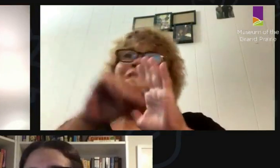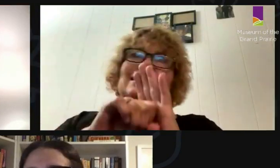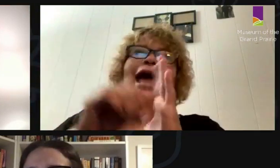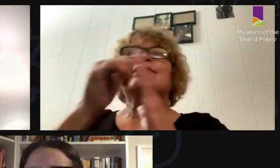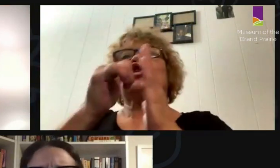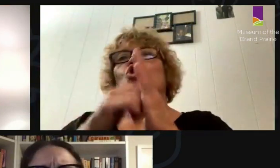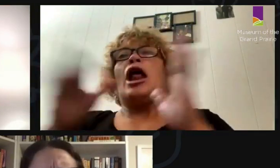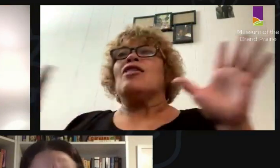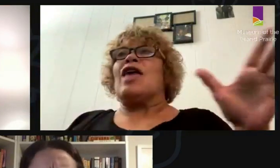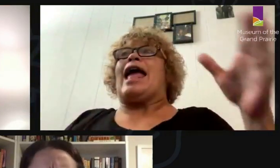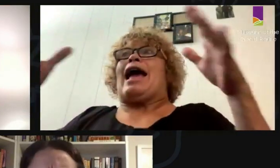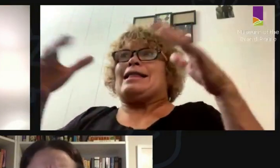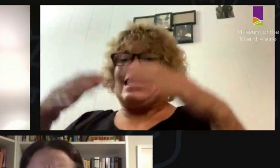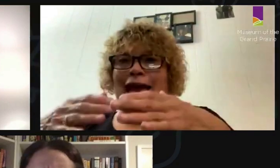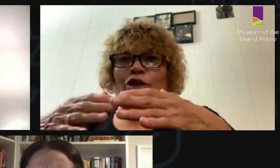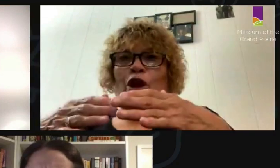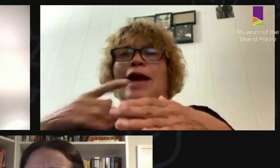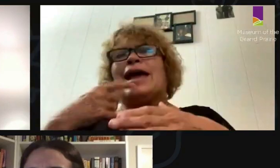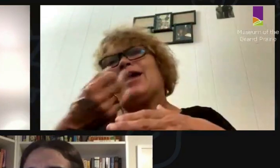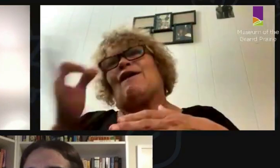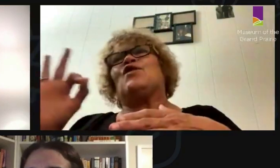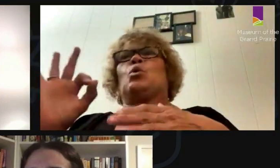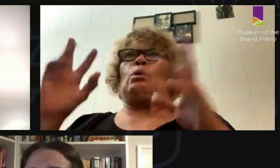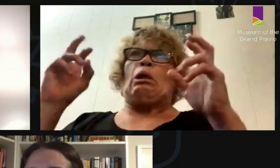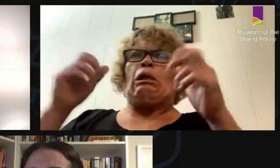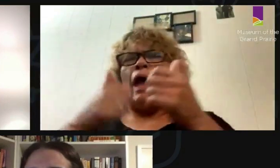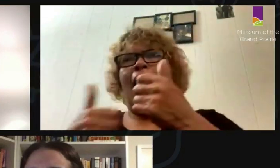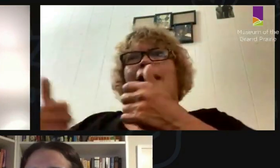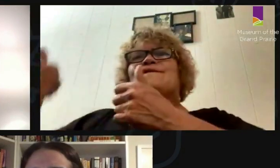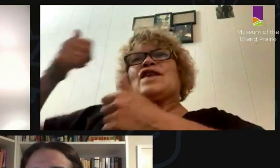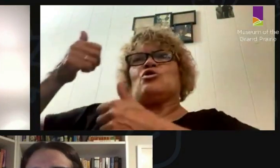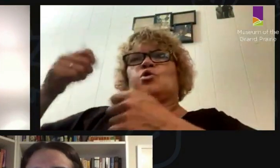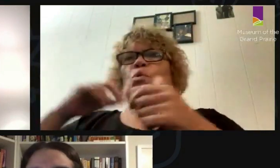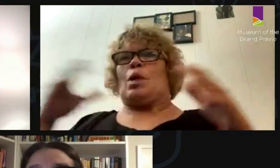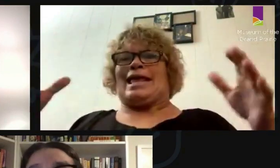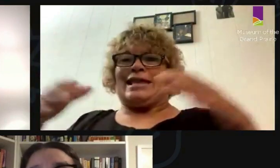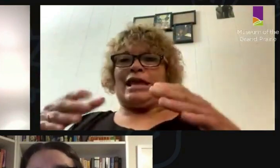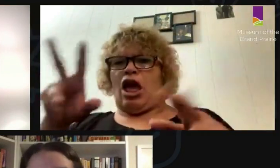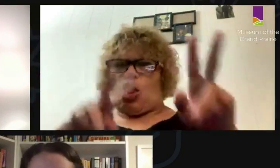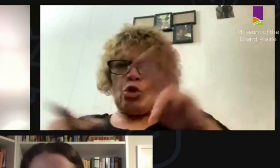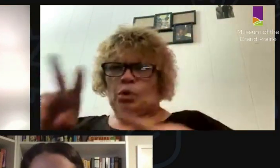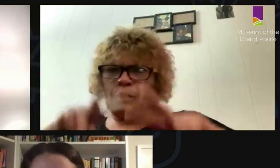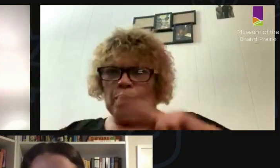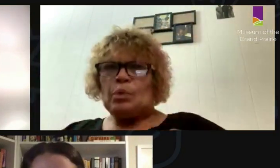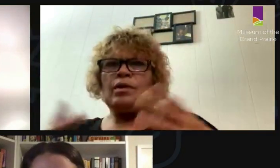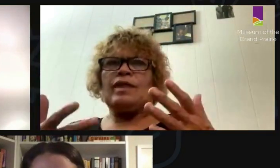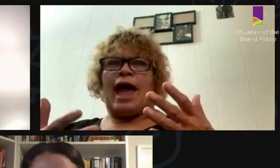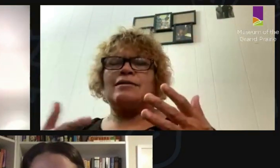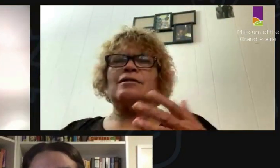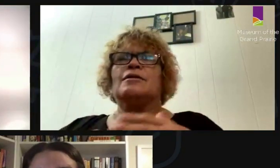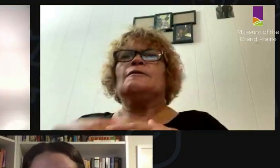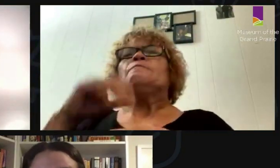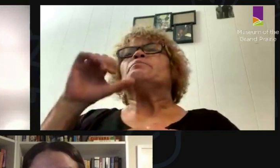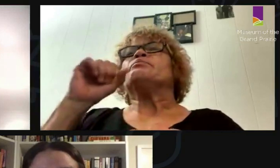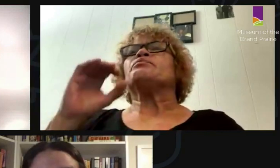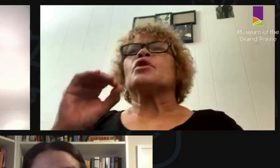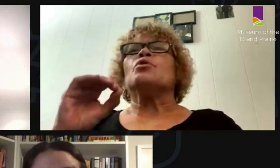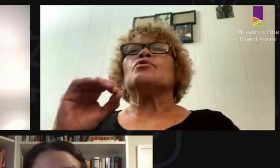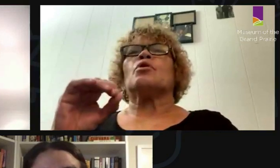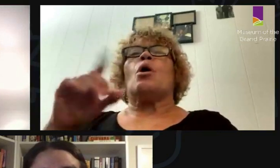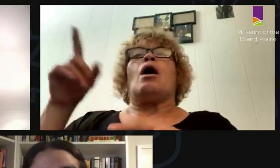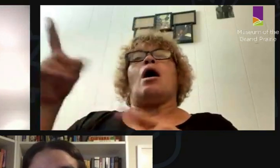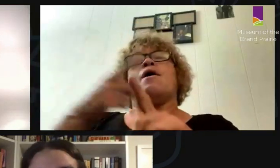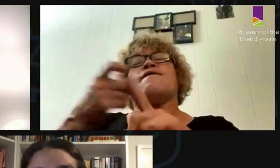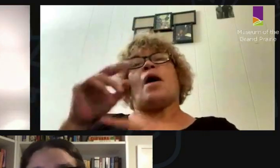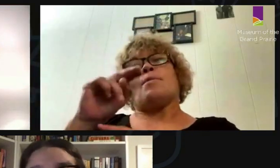department, and a few other officials. And what we have from North